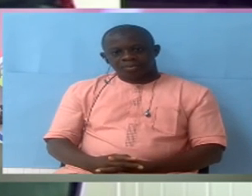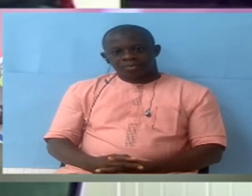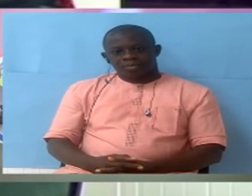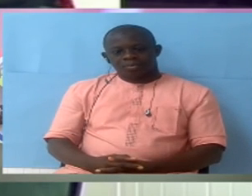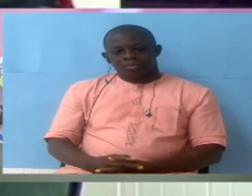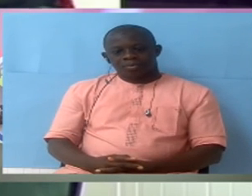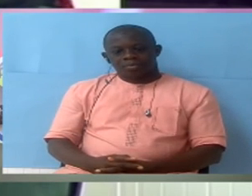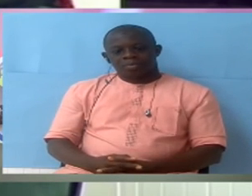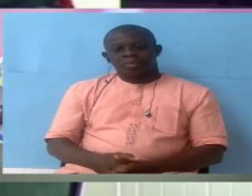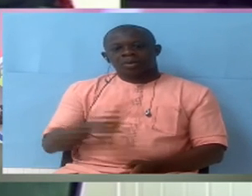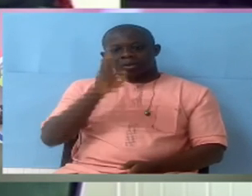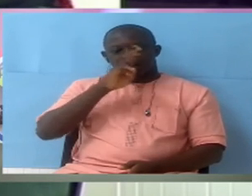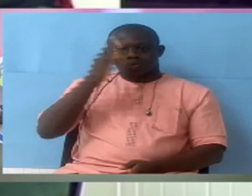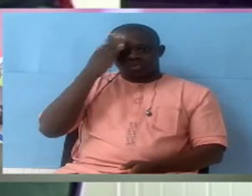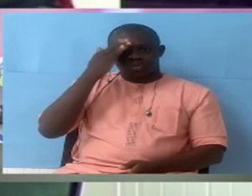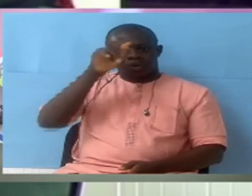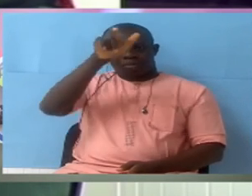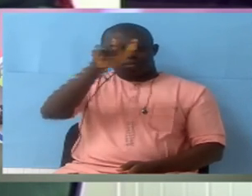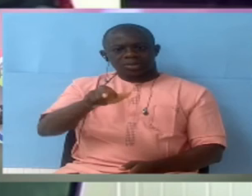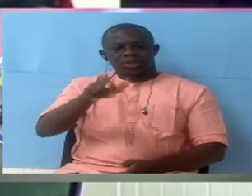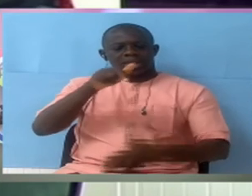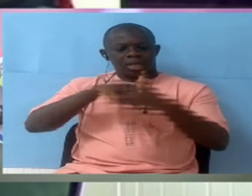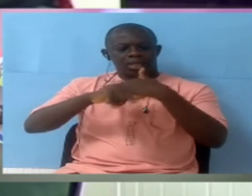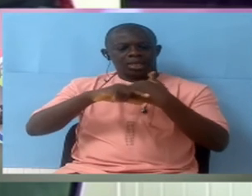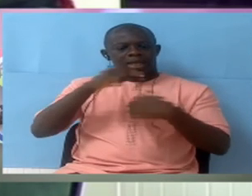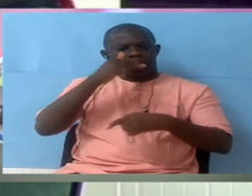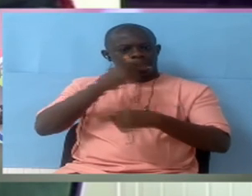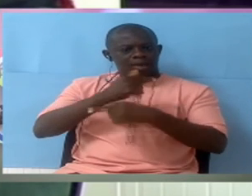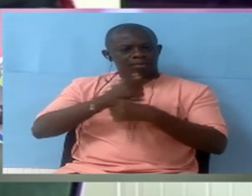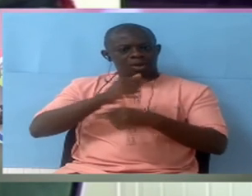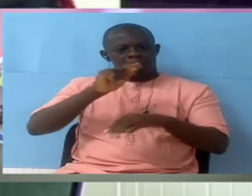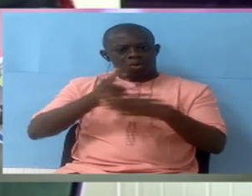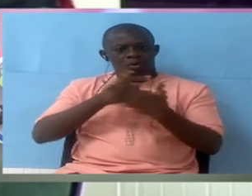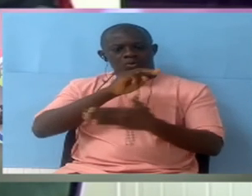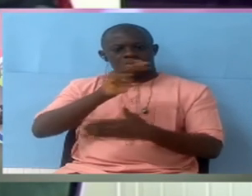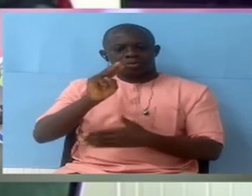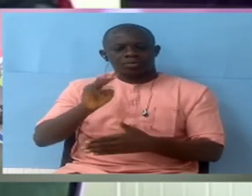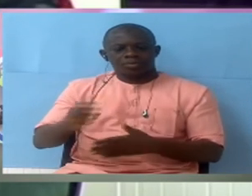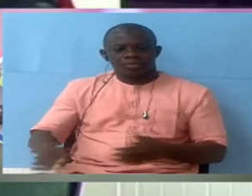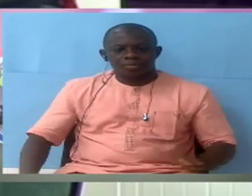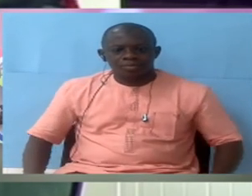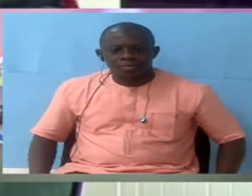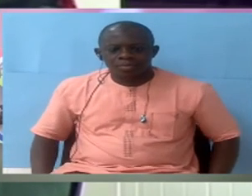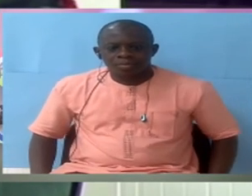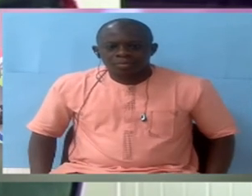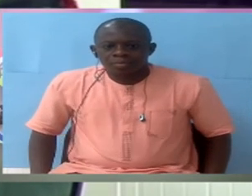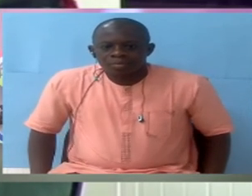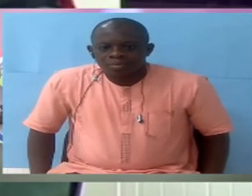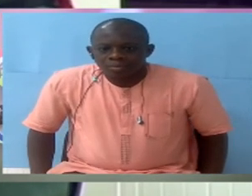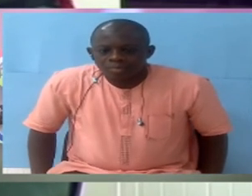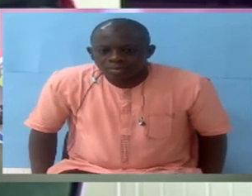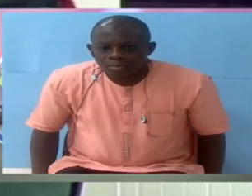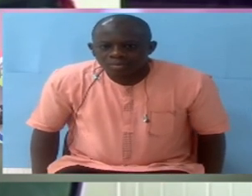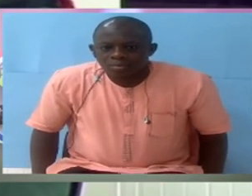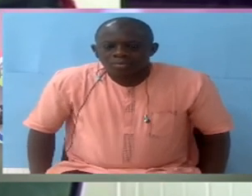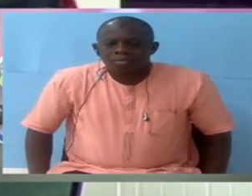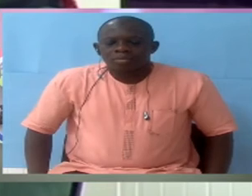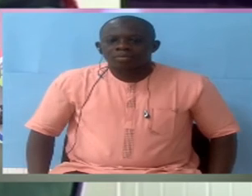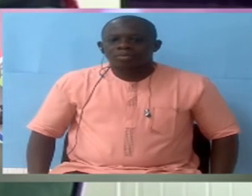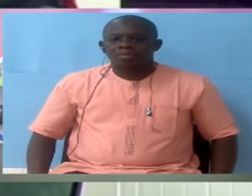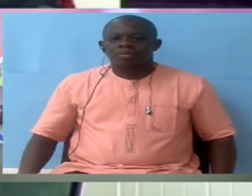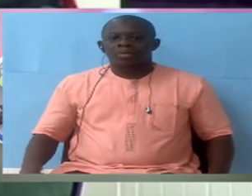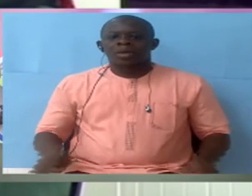find out whether he is in the country. Ma ngi don jema sen ndax president bi jamono bobu mu ci bir rew mi. But I was made to understand that